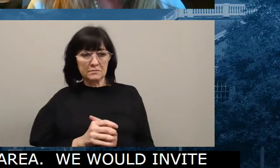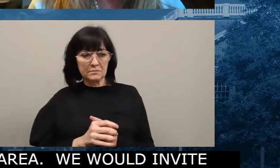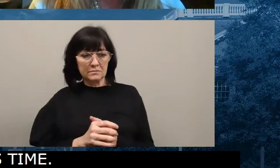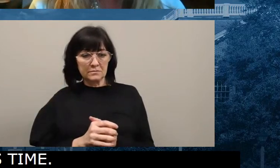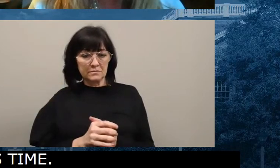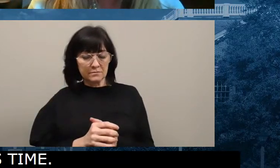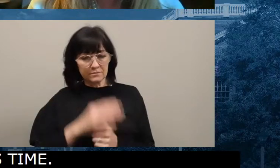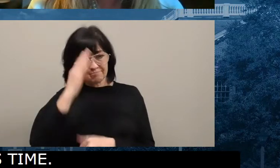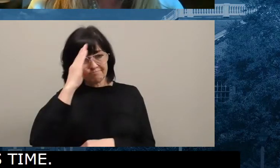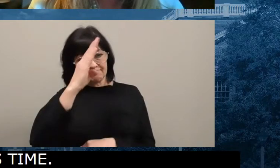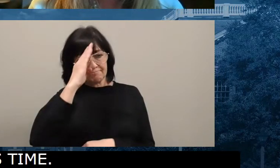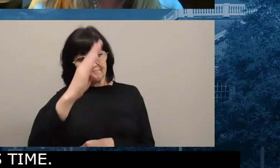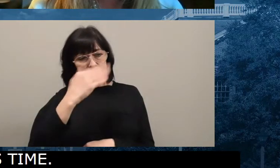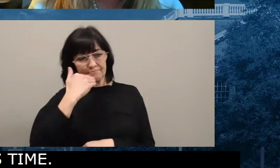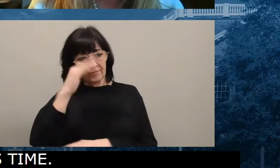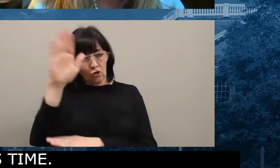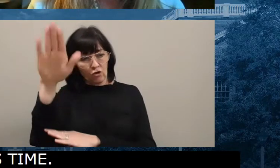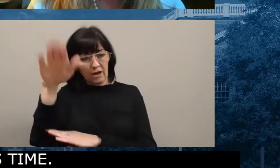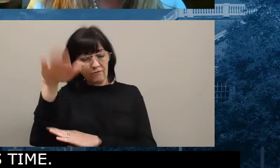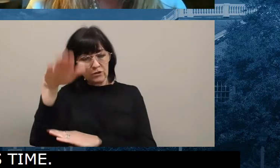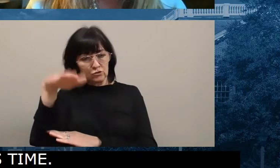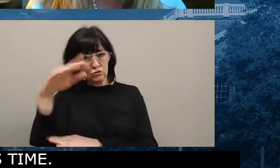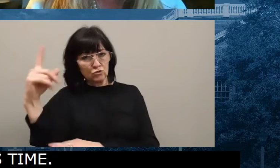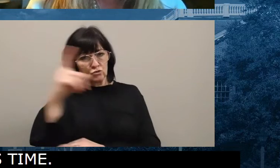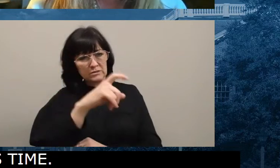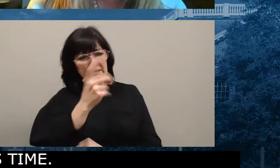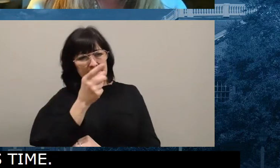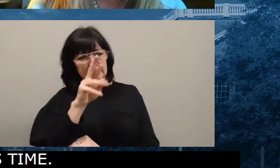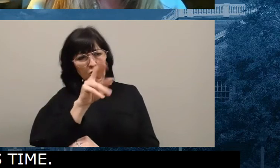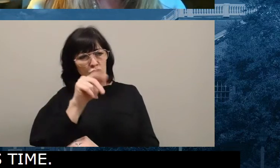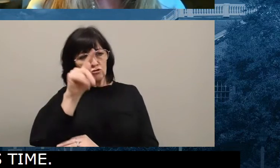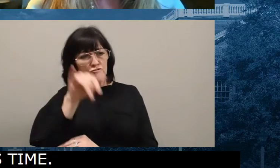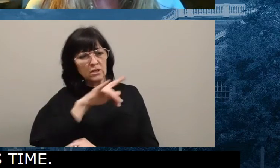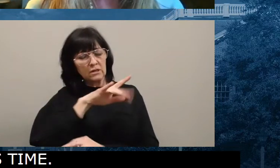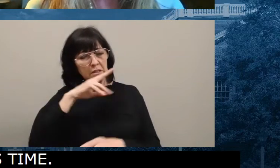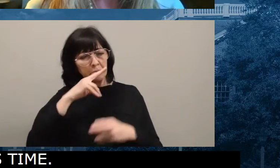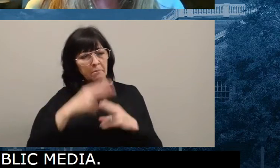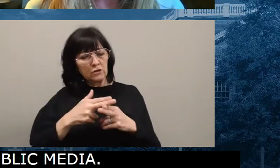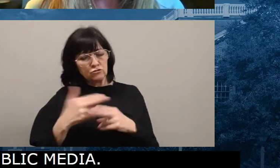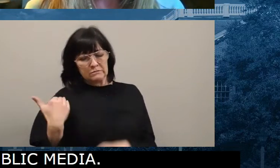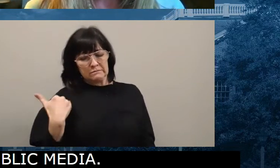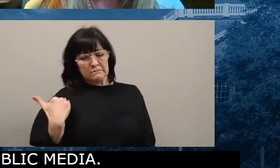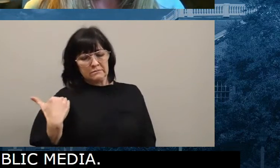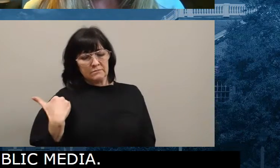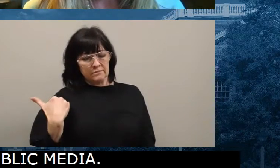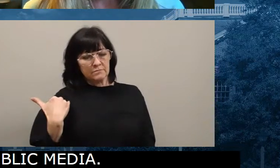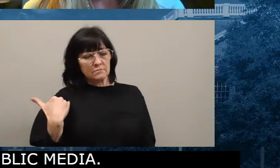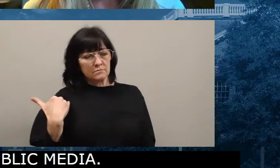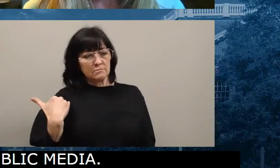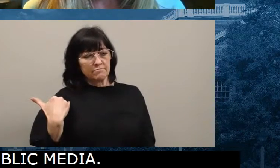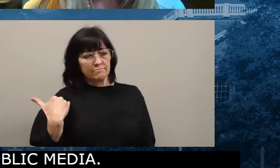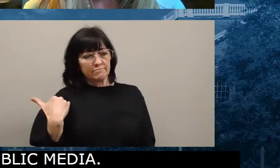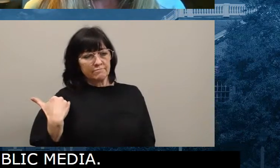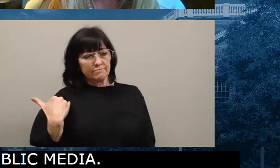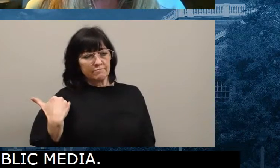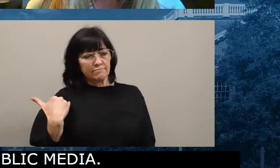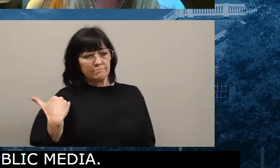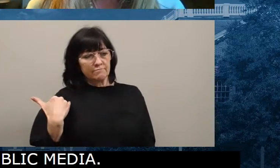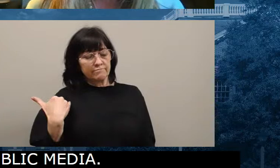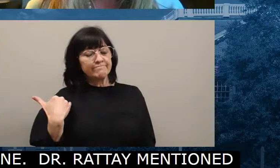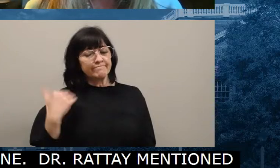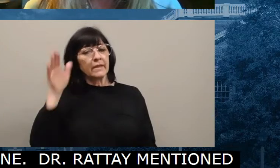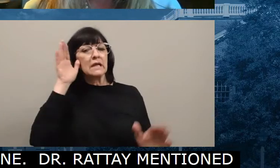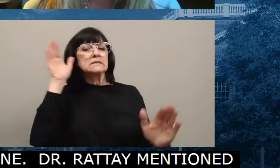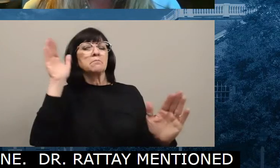Good afternoon, everyone. Dr. Rattay mentioned earlier that there were going to be some potential